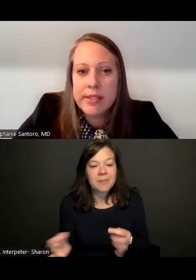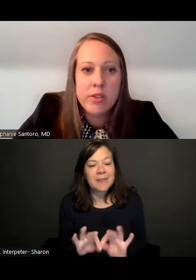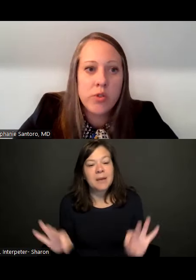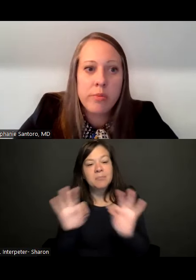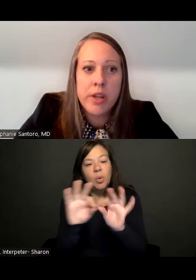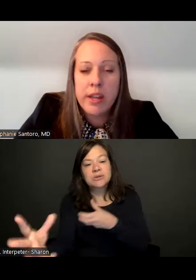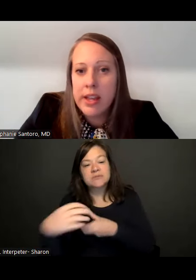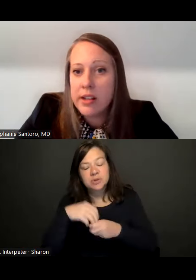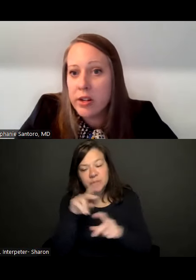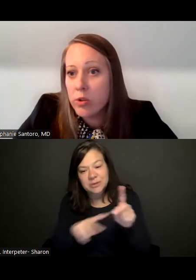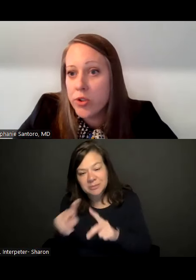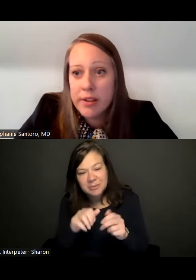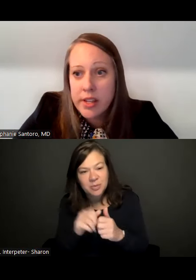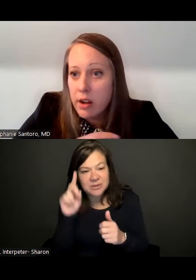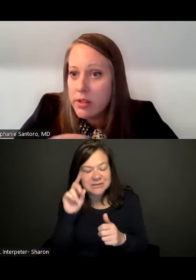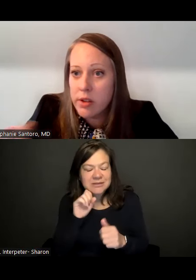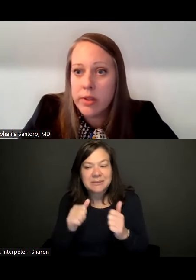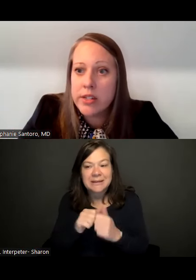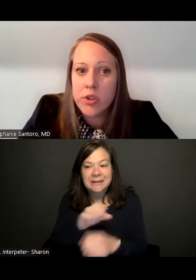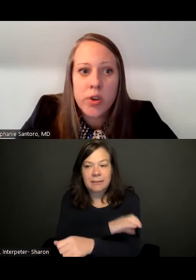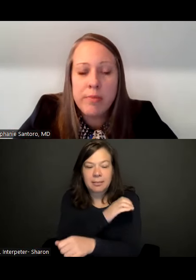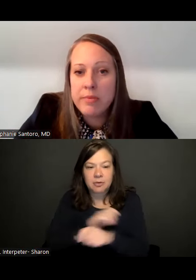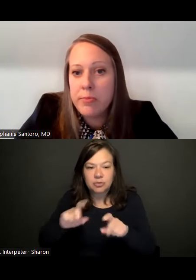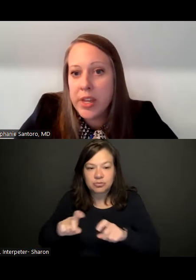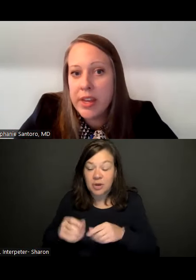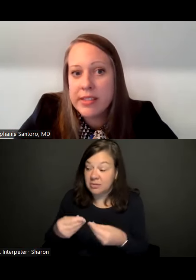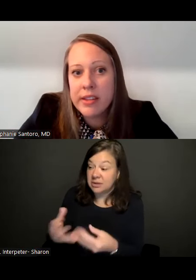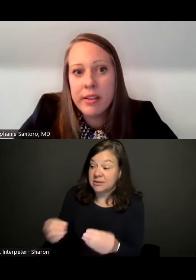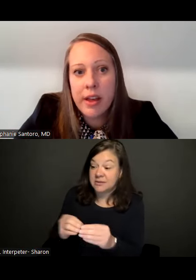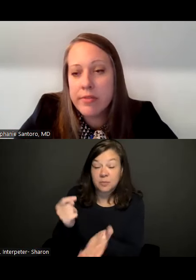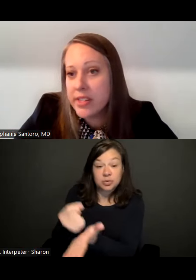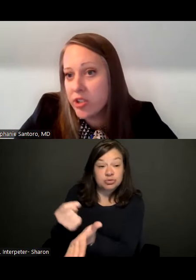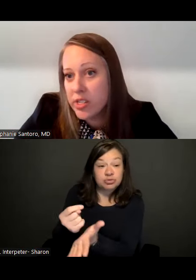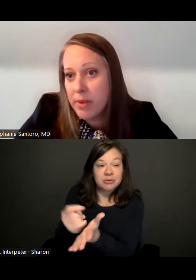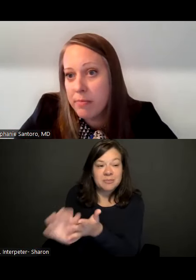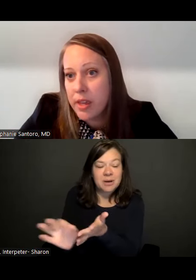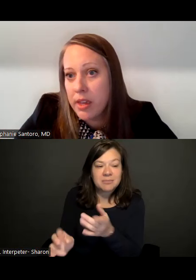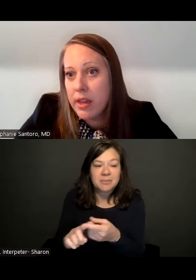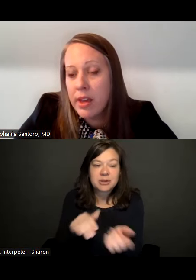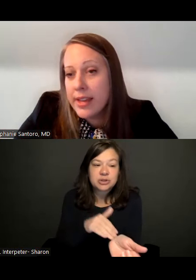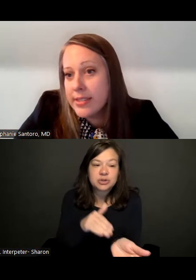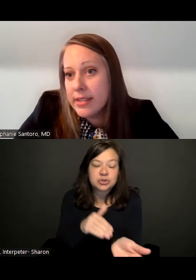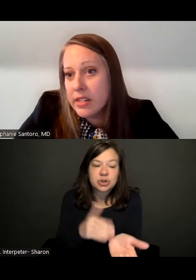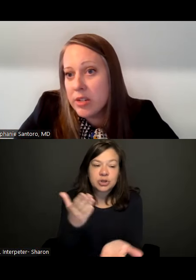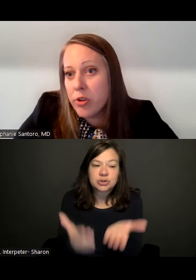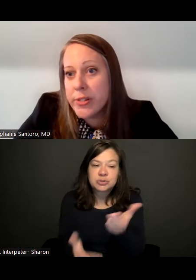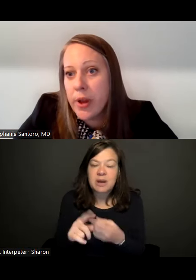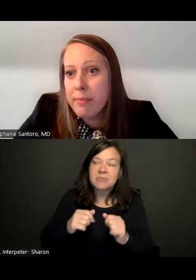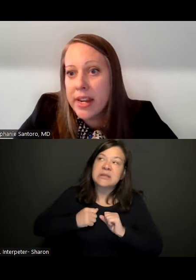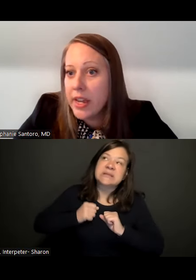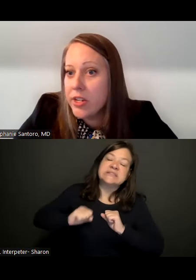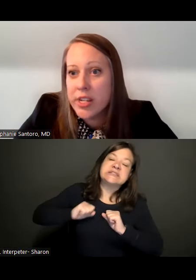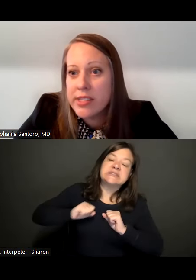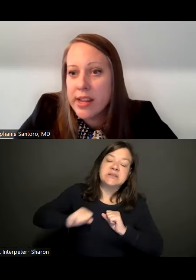with Down syndrome in clinical trials can also lead to treatment, because physicians might be hesitant to